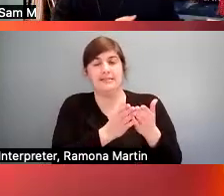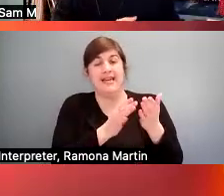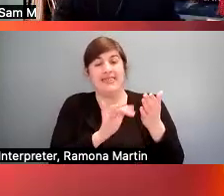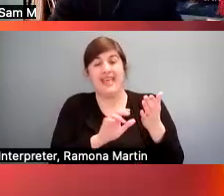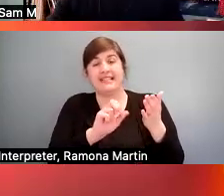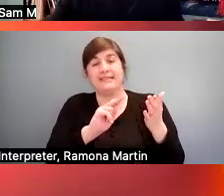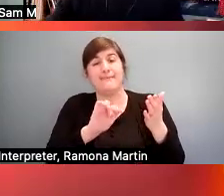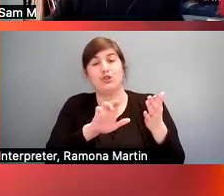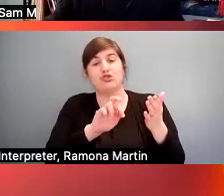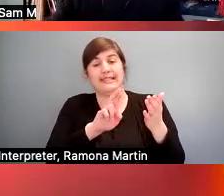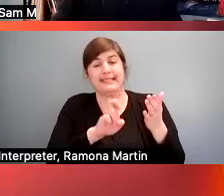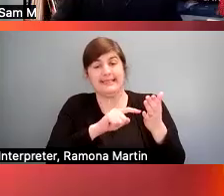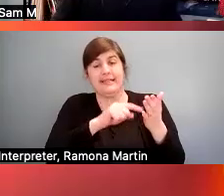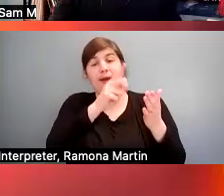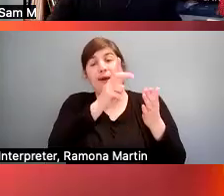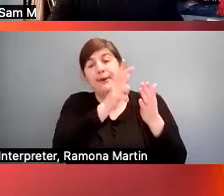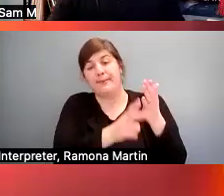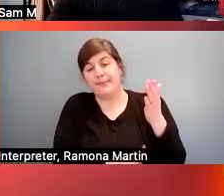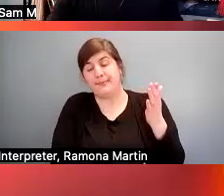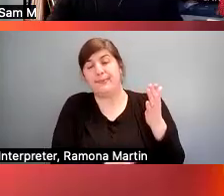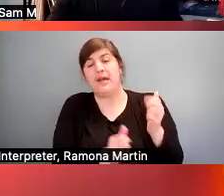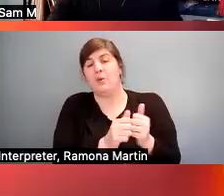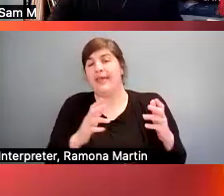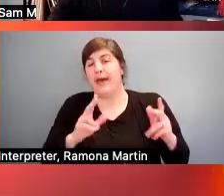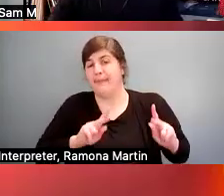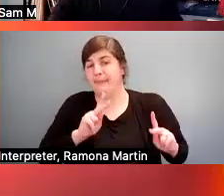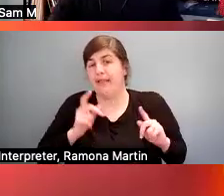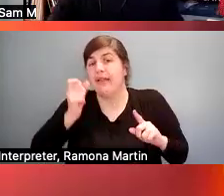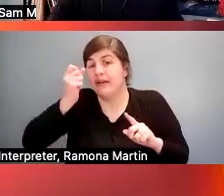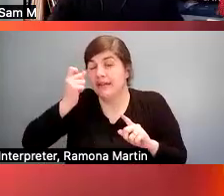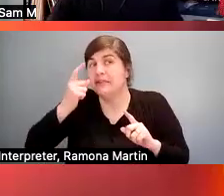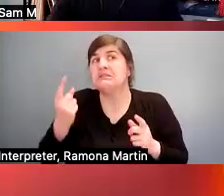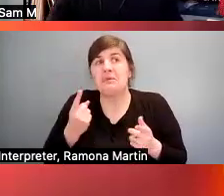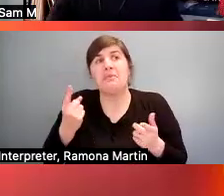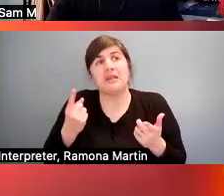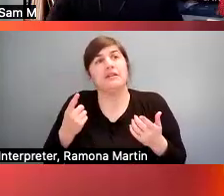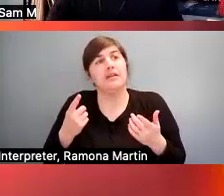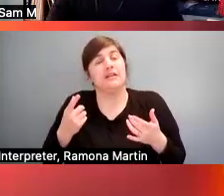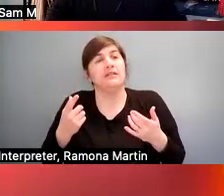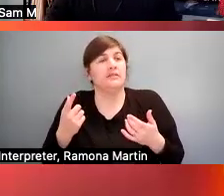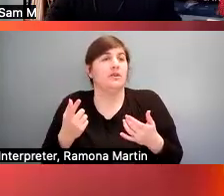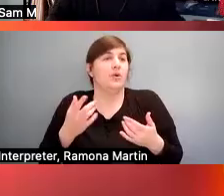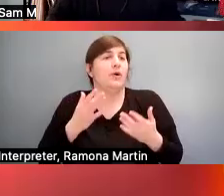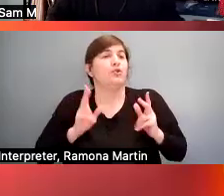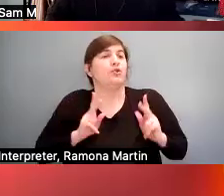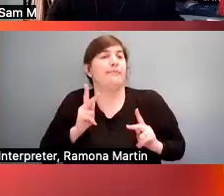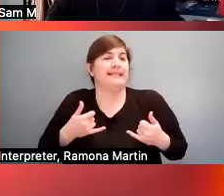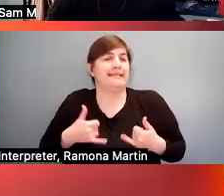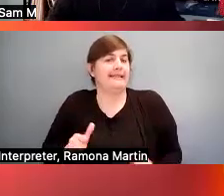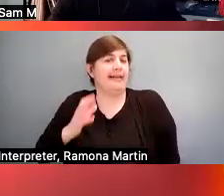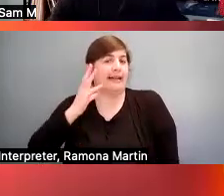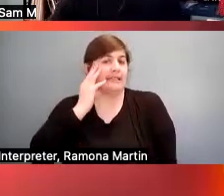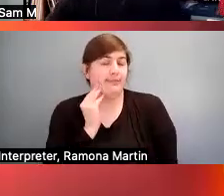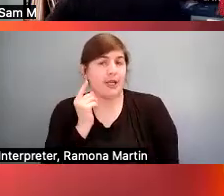lot safer. But I think there's something to say for humans still experiencing that. Yeah. Very